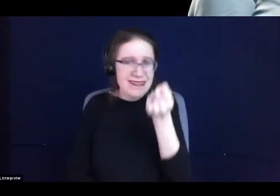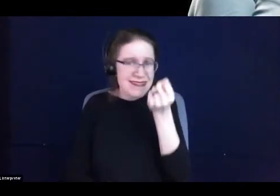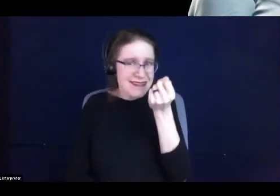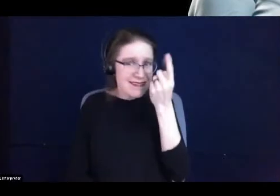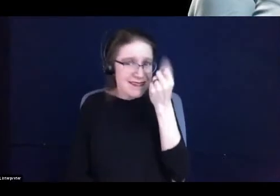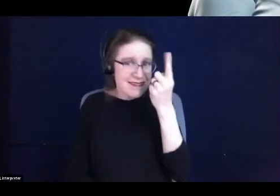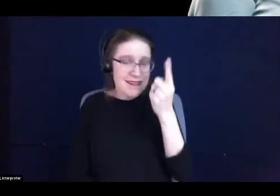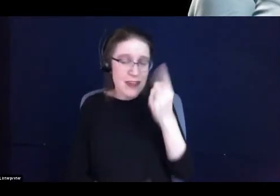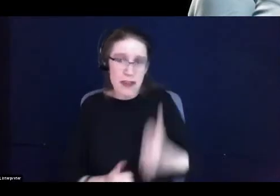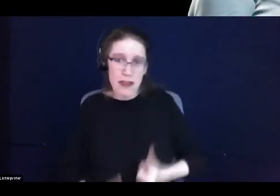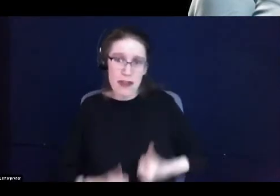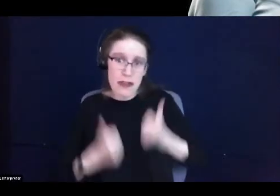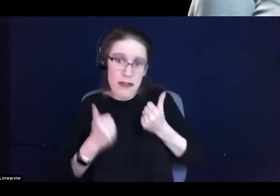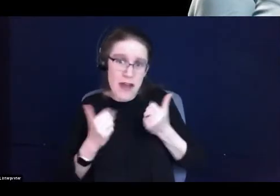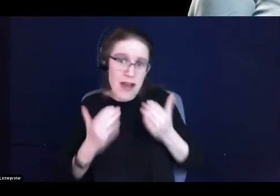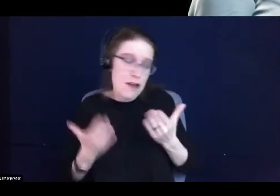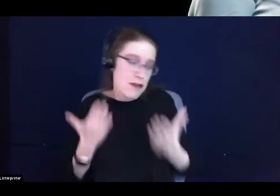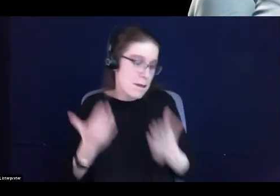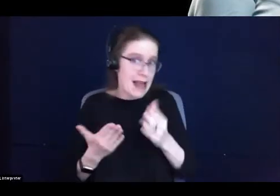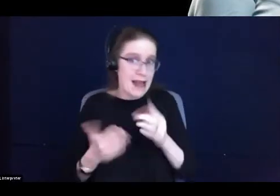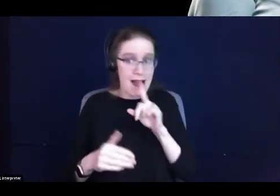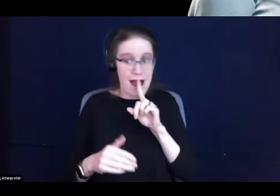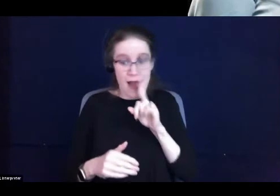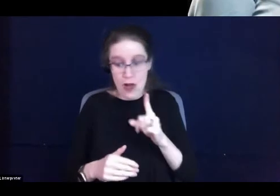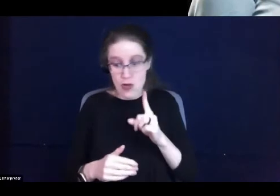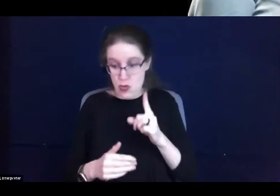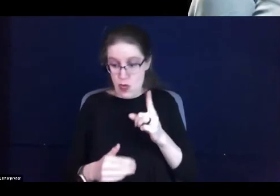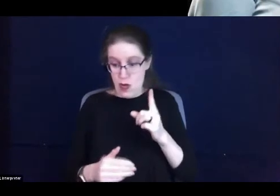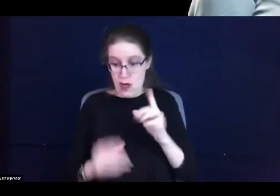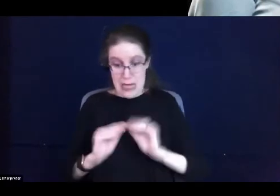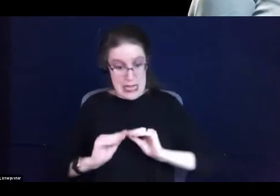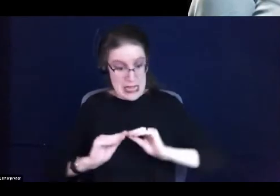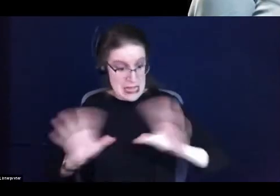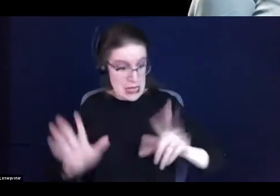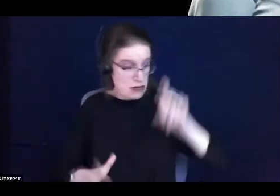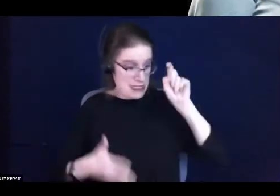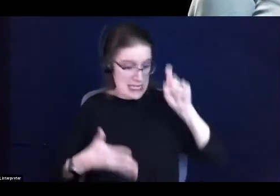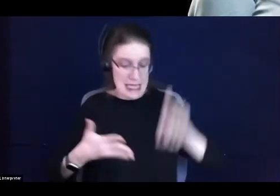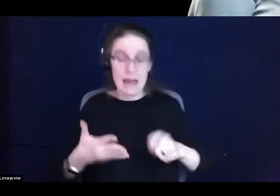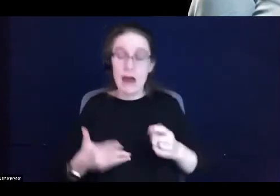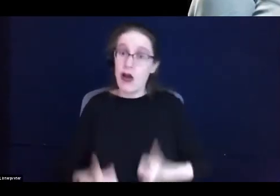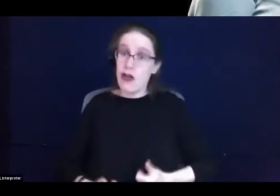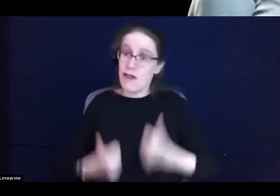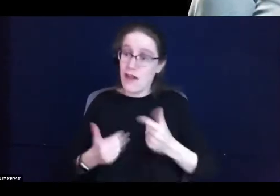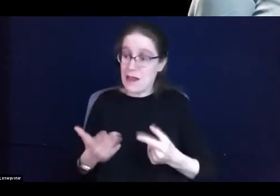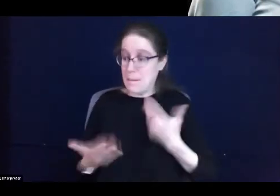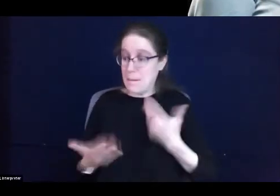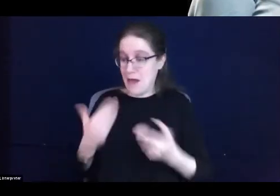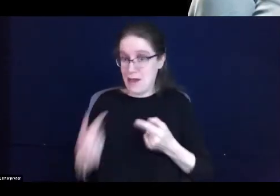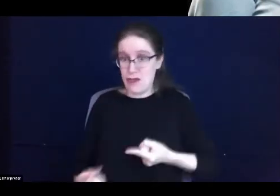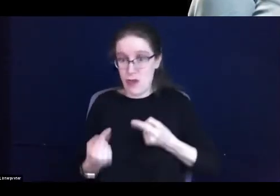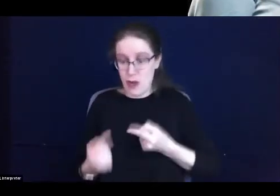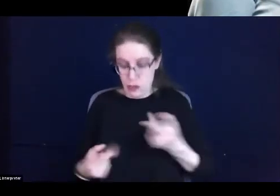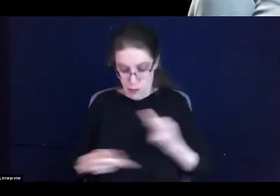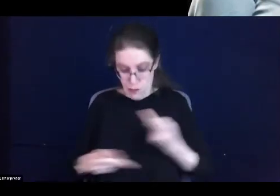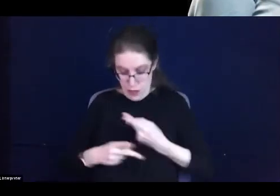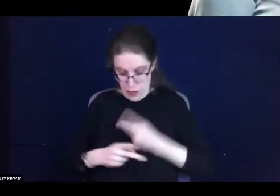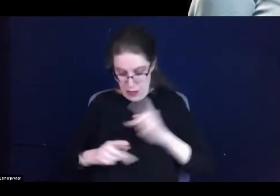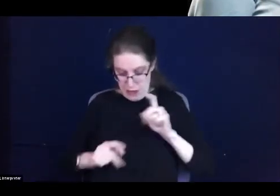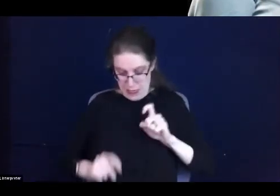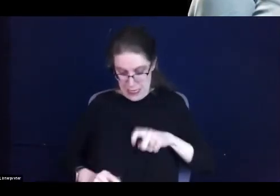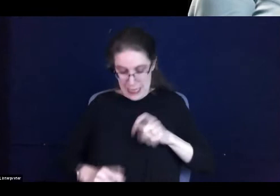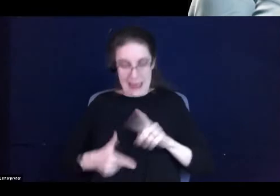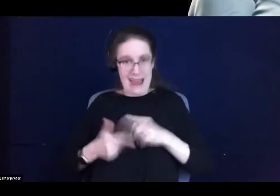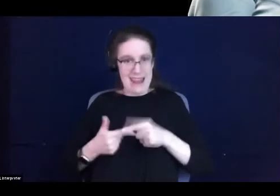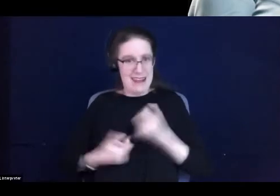tangible as formalized. So survivors may have a difficult time articulating or figuring out what their needs are and how